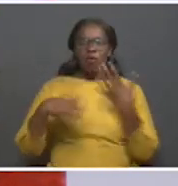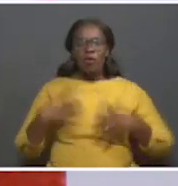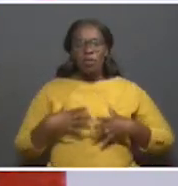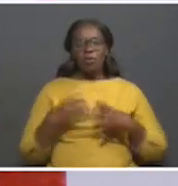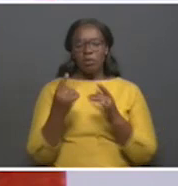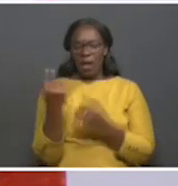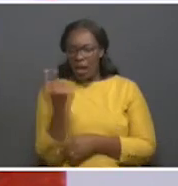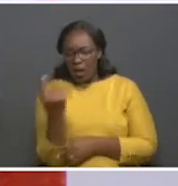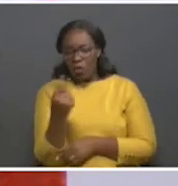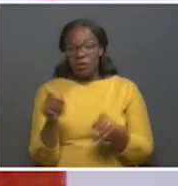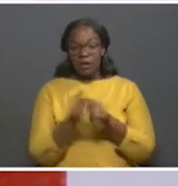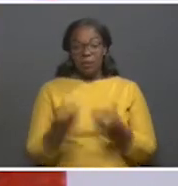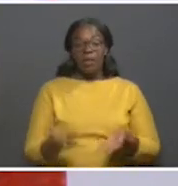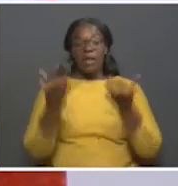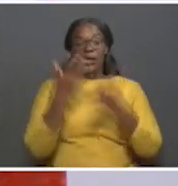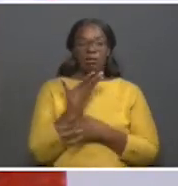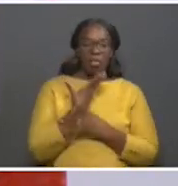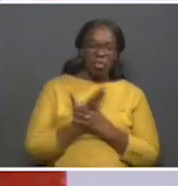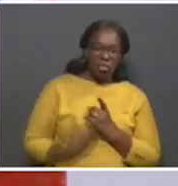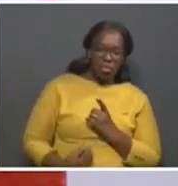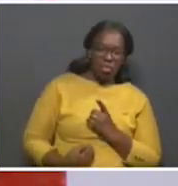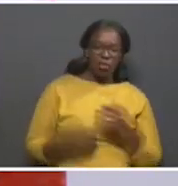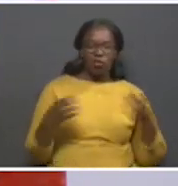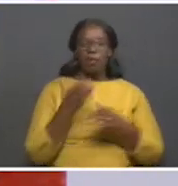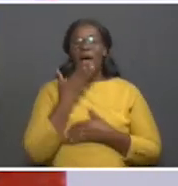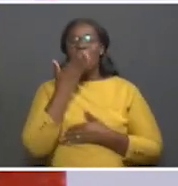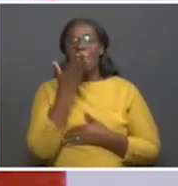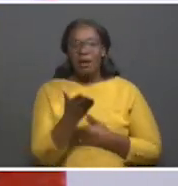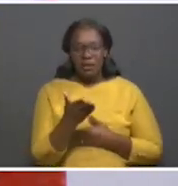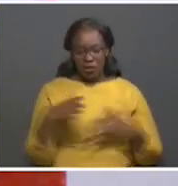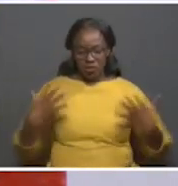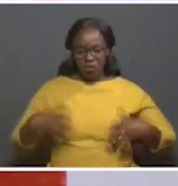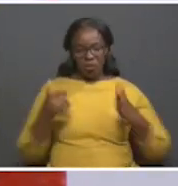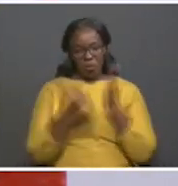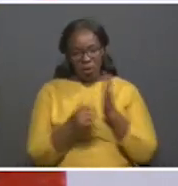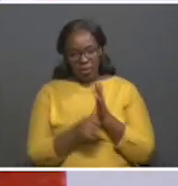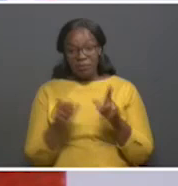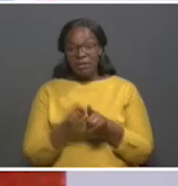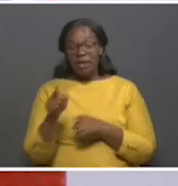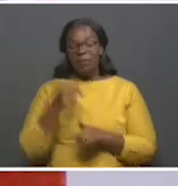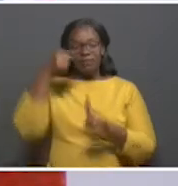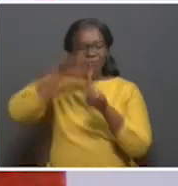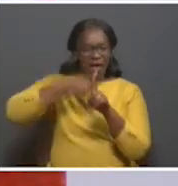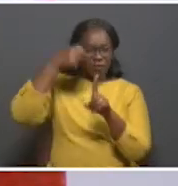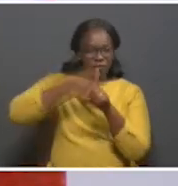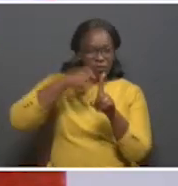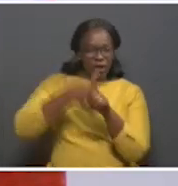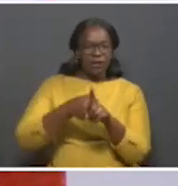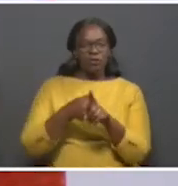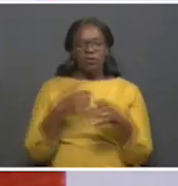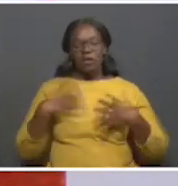He is a lifter of the downcast. He is the answer to human problems. He is the advocate to the